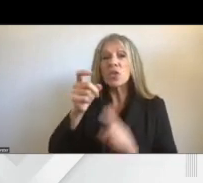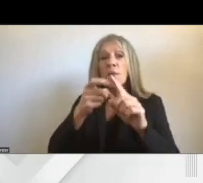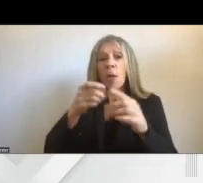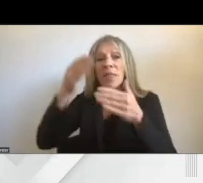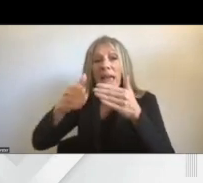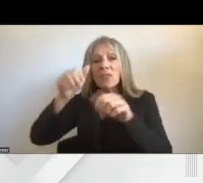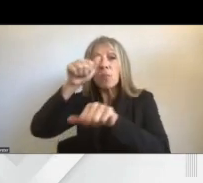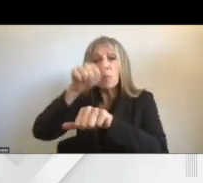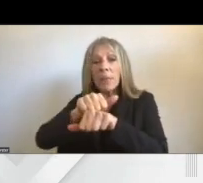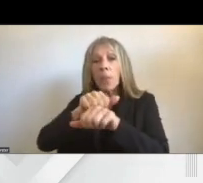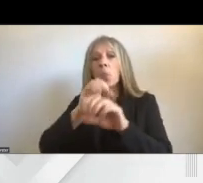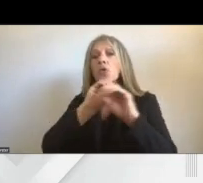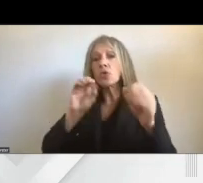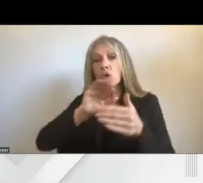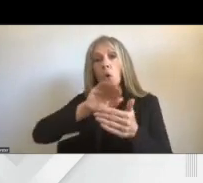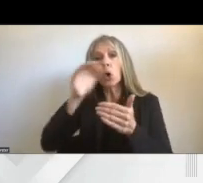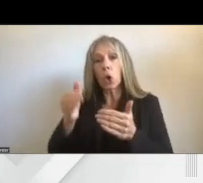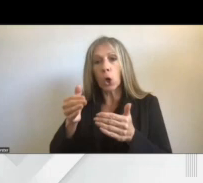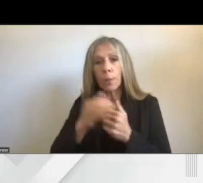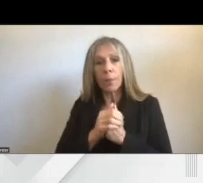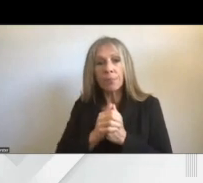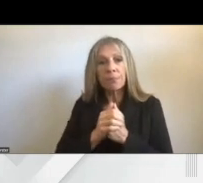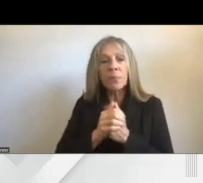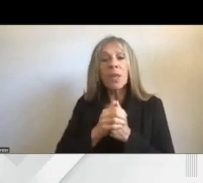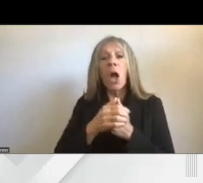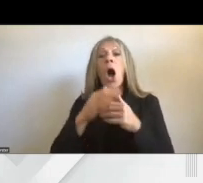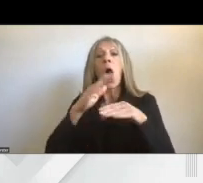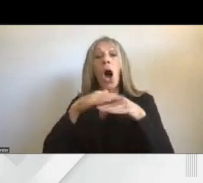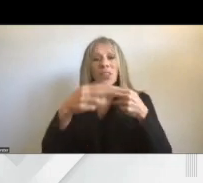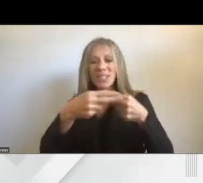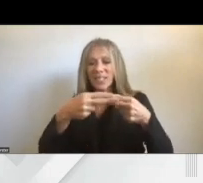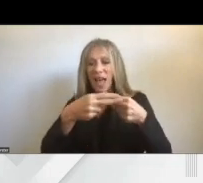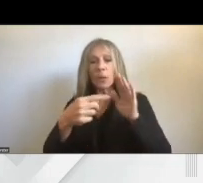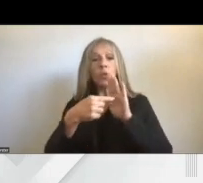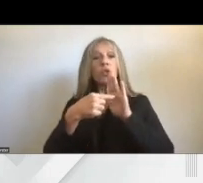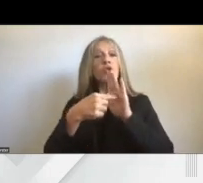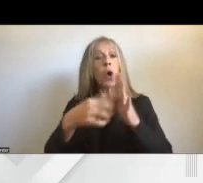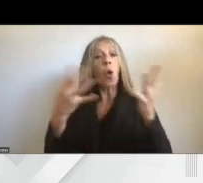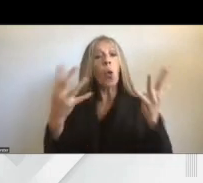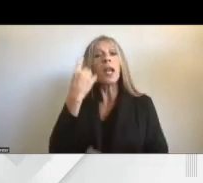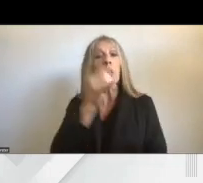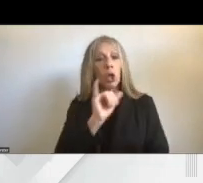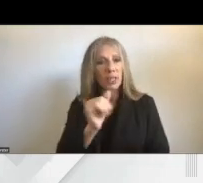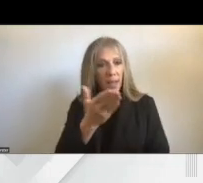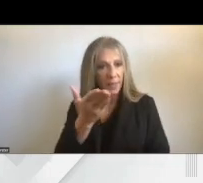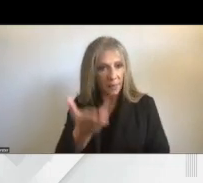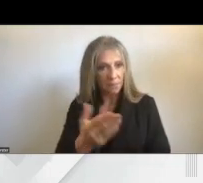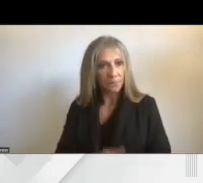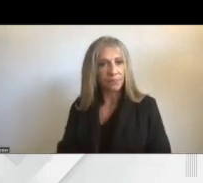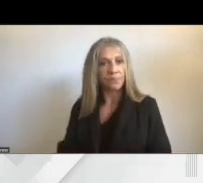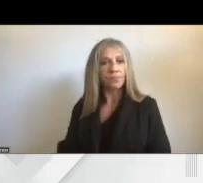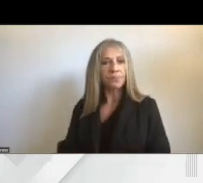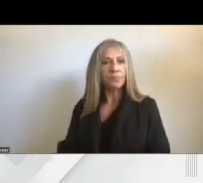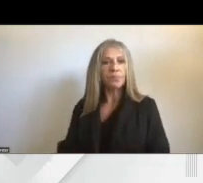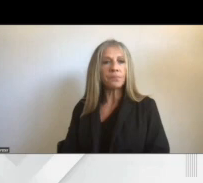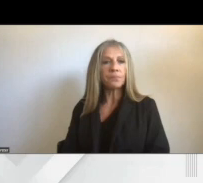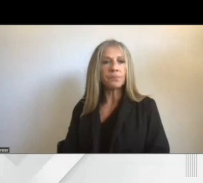ramp landings, and 48 inches minimum width of a blended transition must be